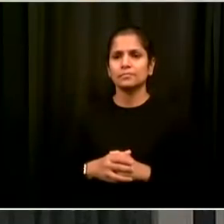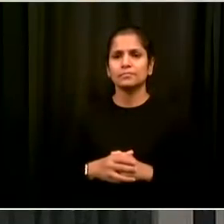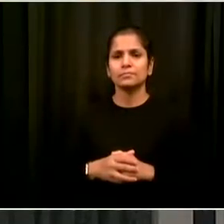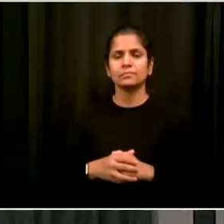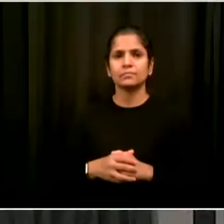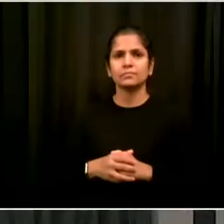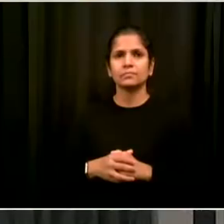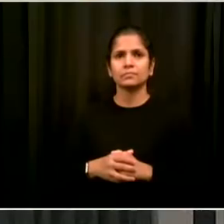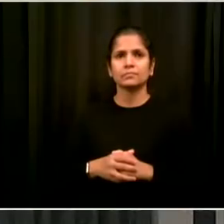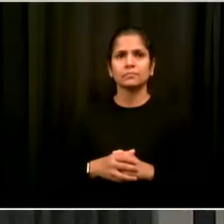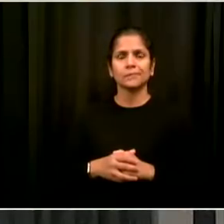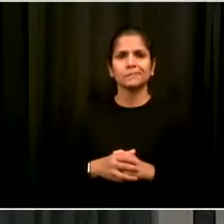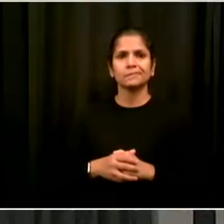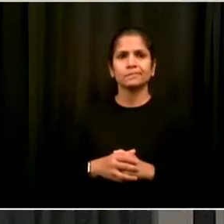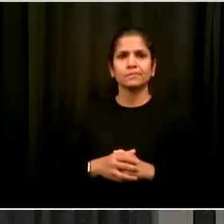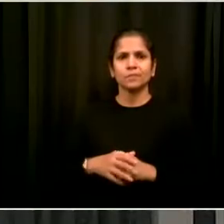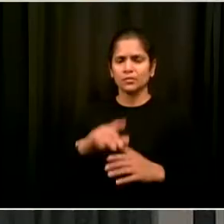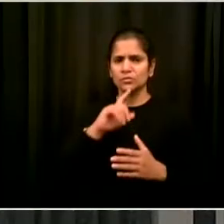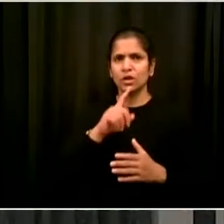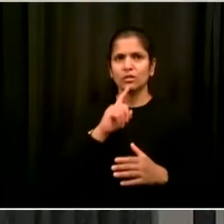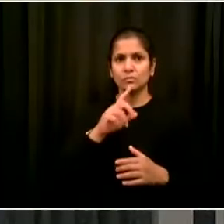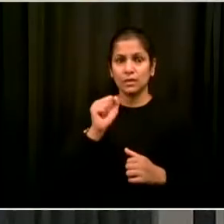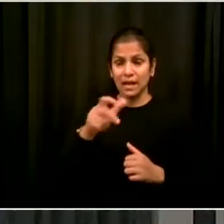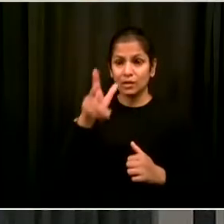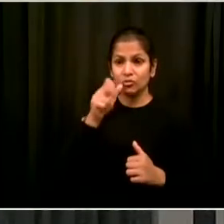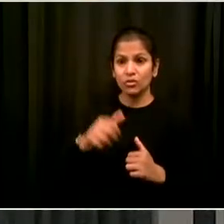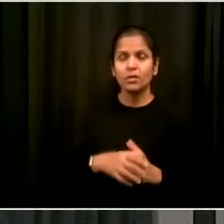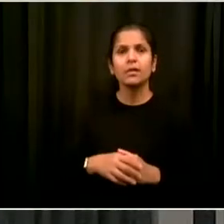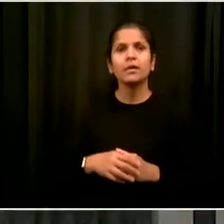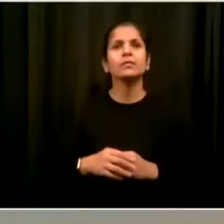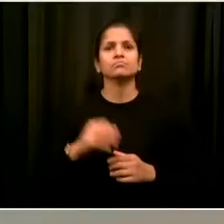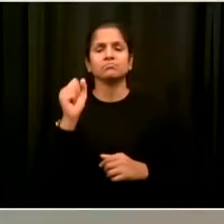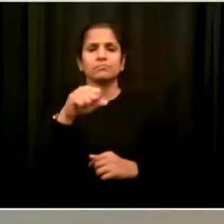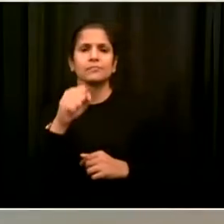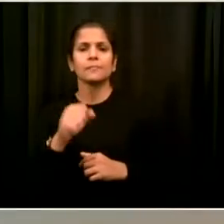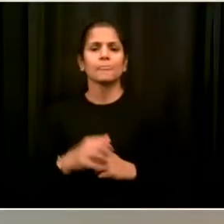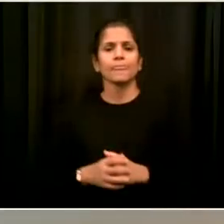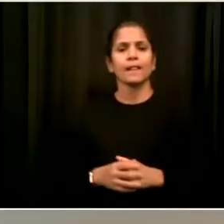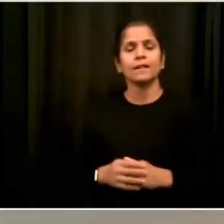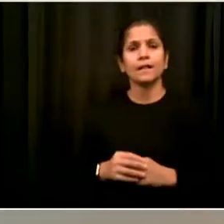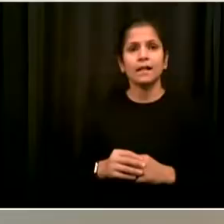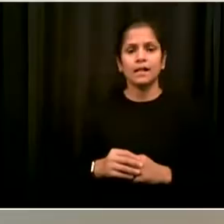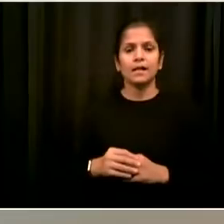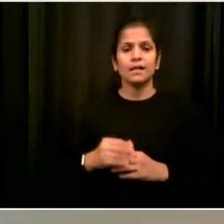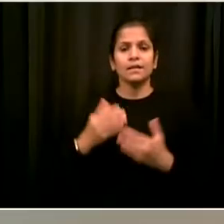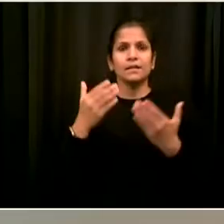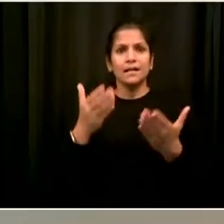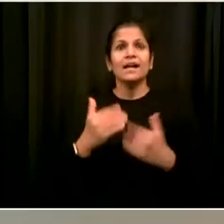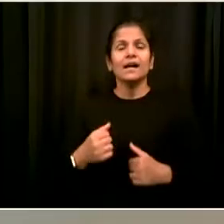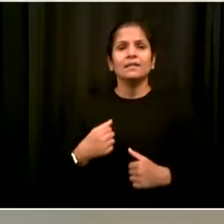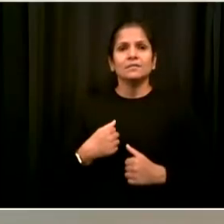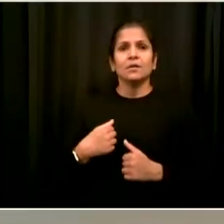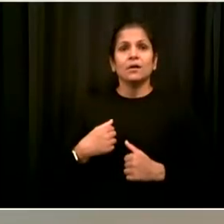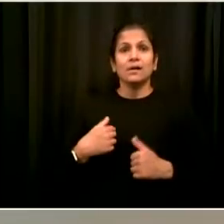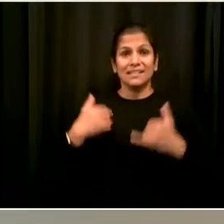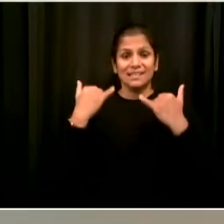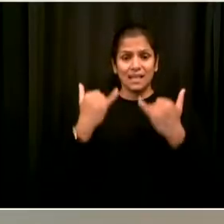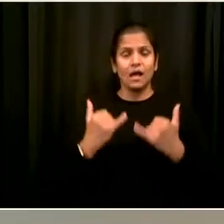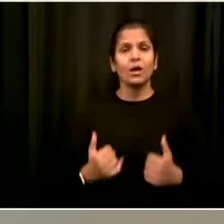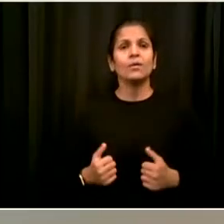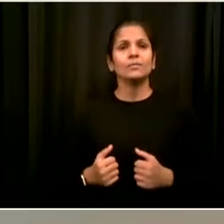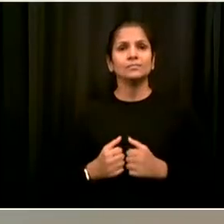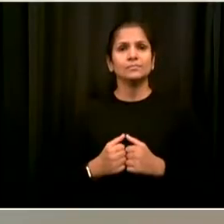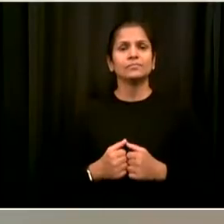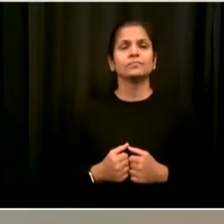Sure. Can everyone hear me? Yes. Yes. Okay, great. So to the mayor's point, much